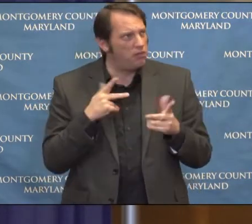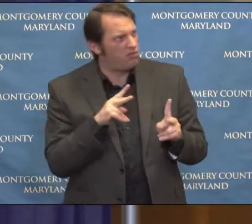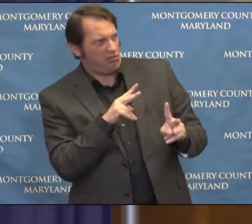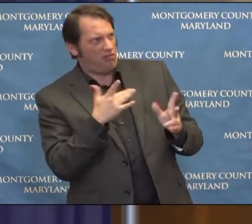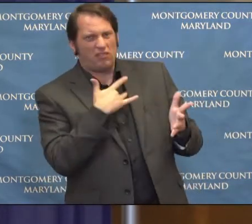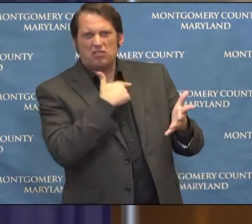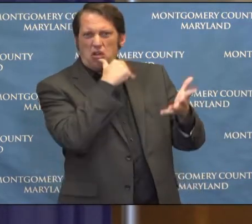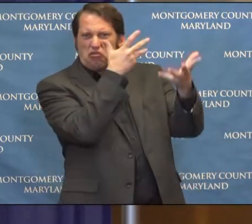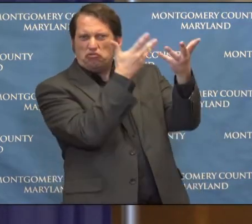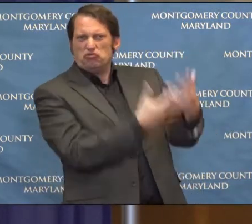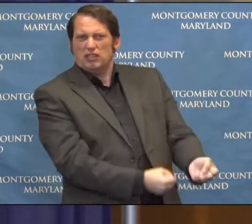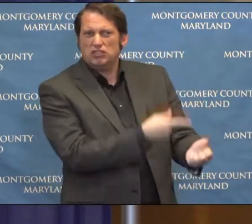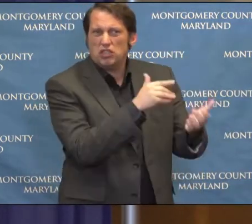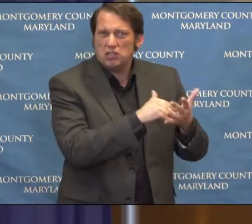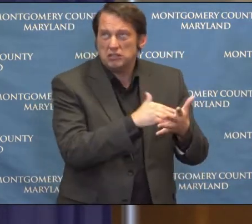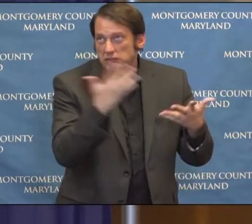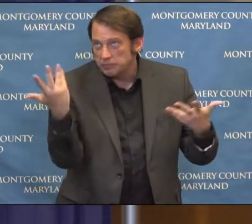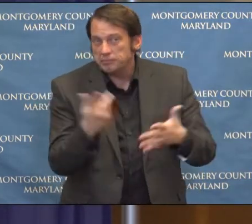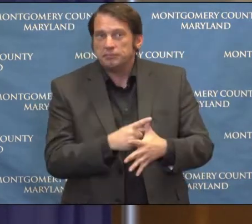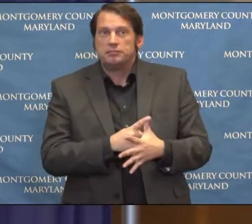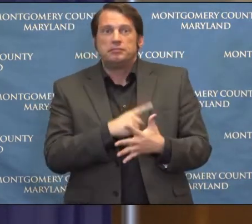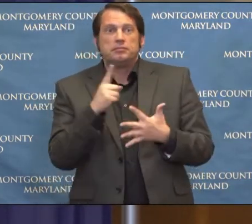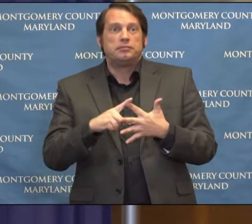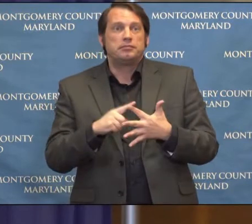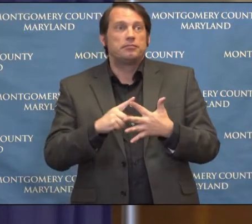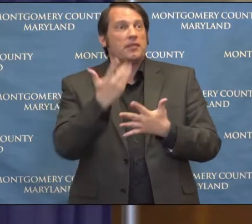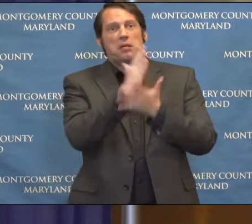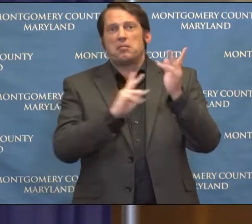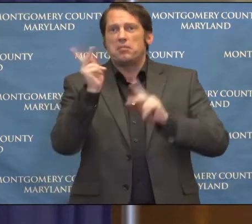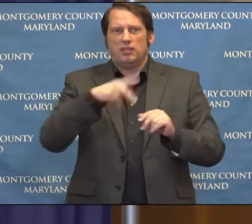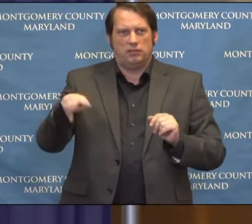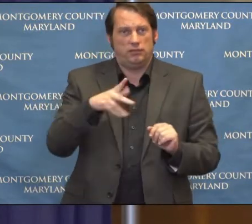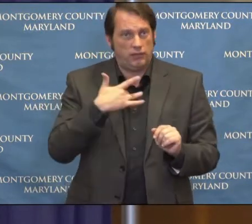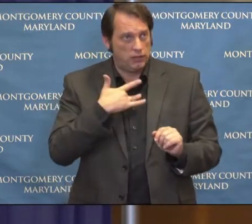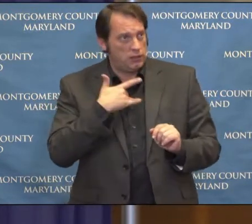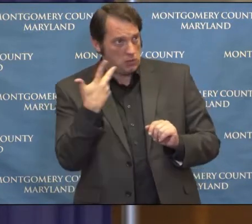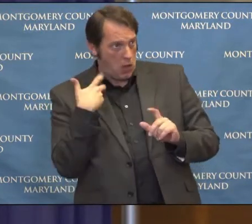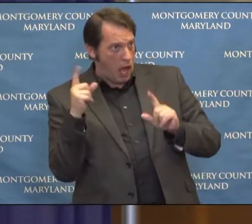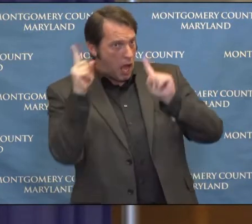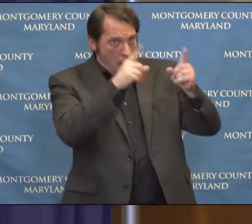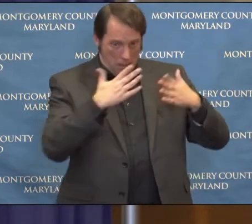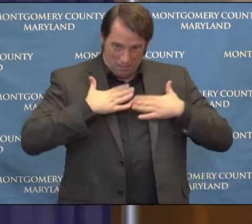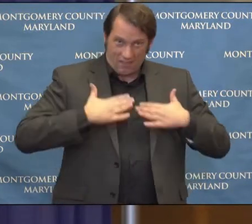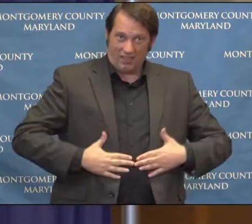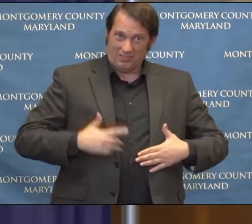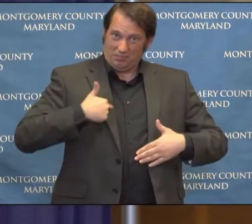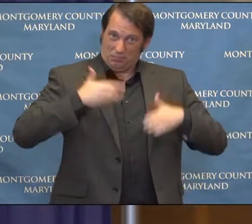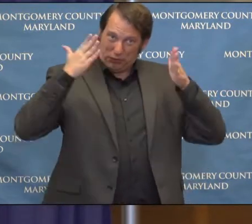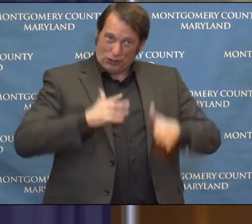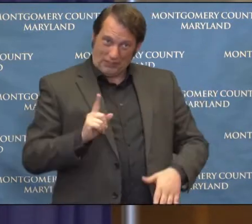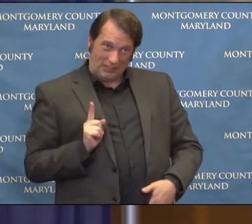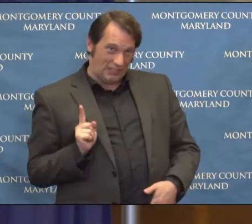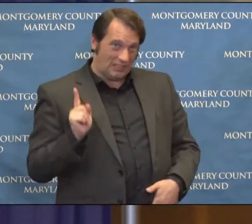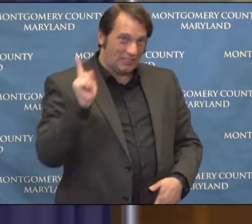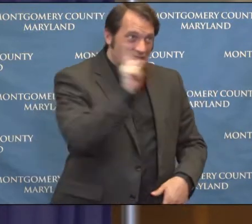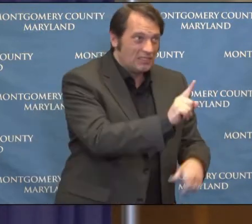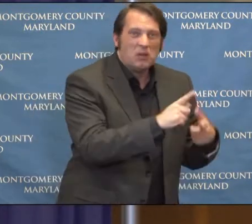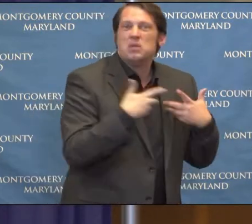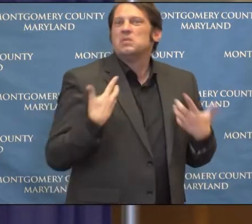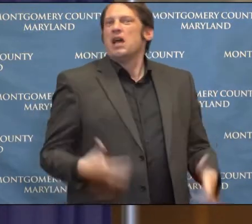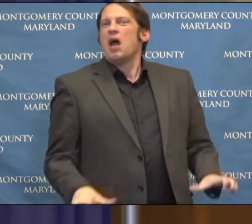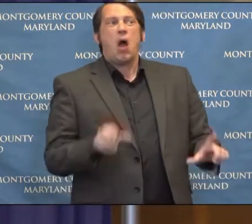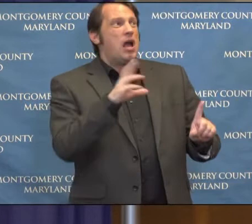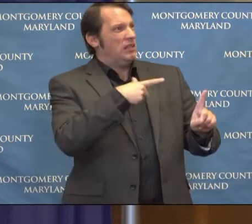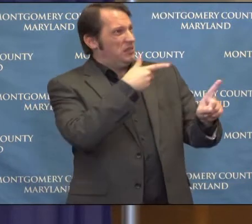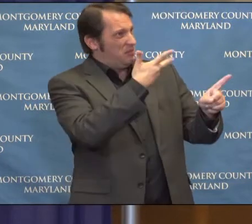less likely to seek those sources and get access to those sources to be able to test and know their status, and may unknowingly come